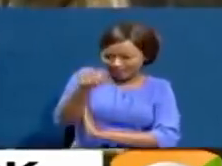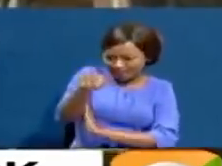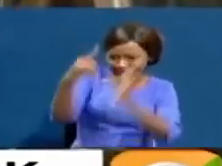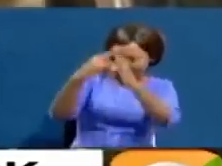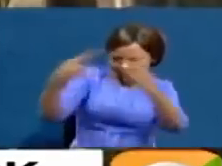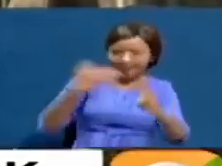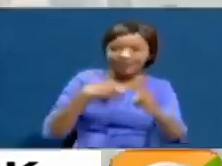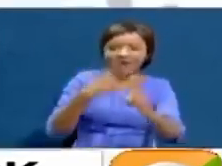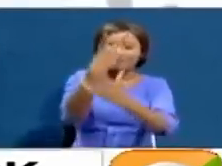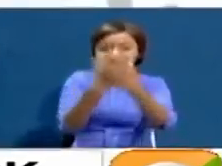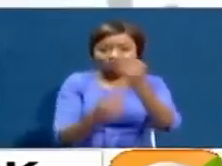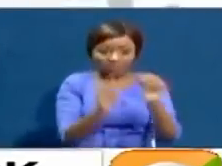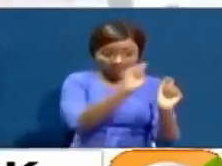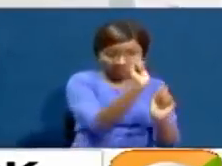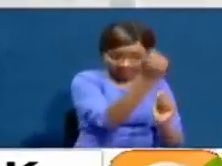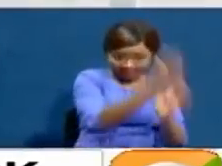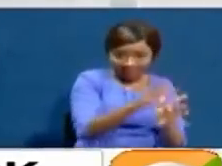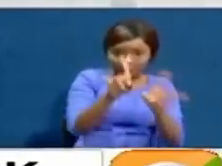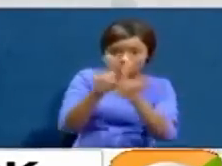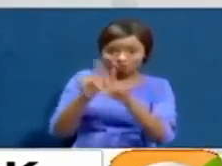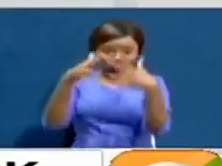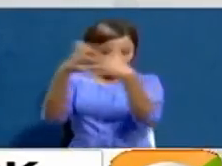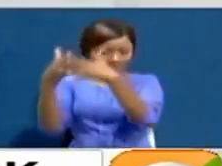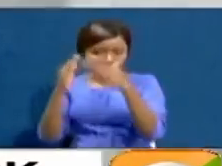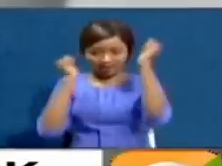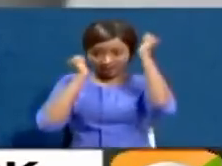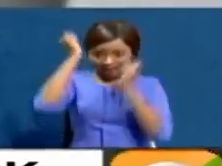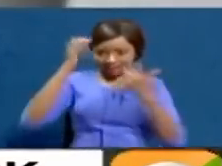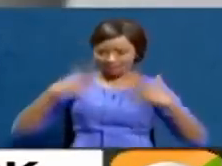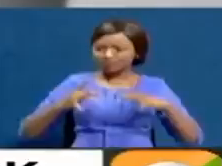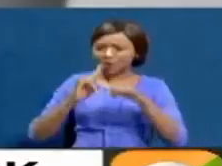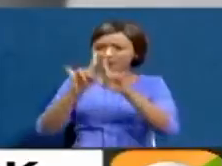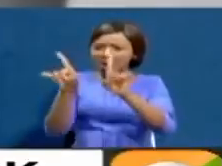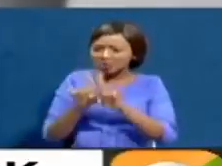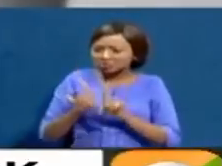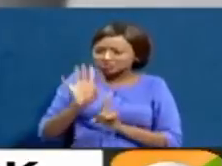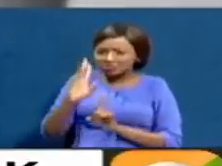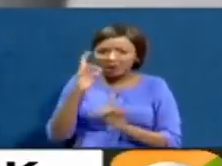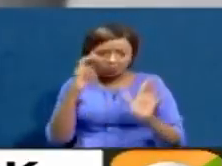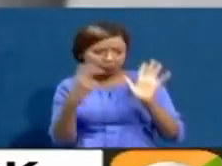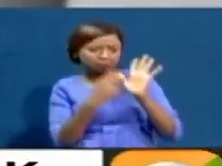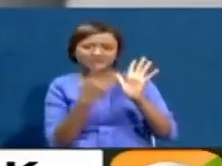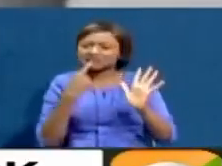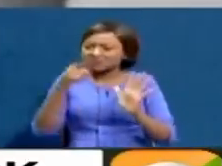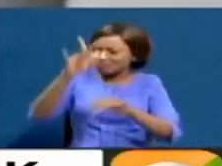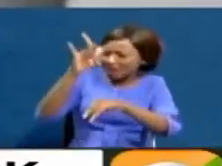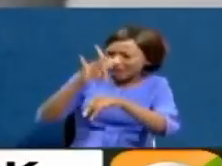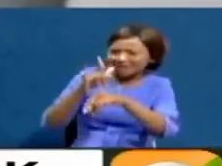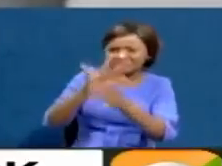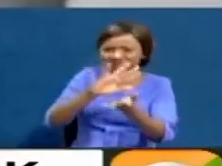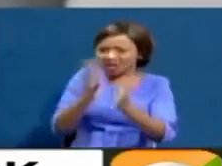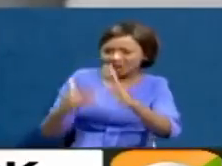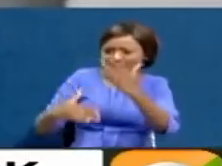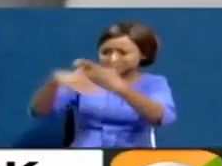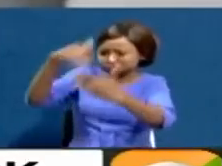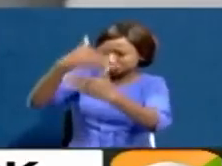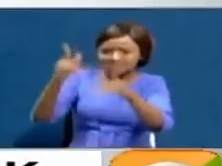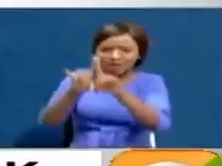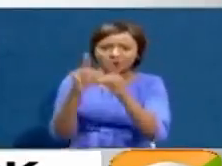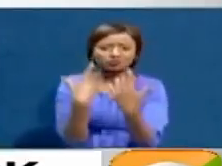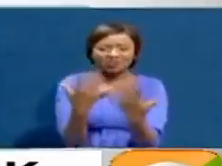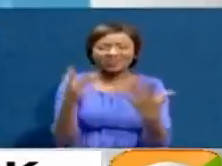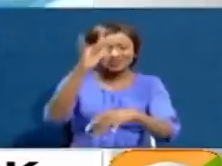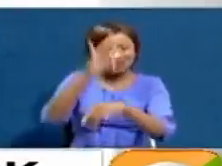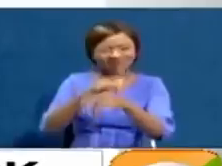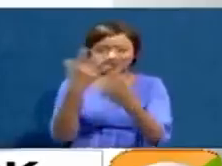American soldiers. The U.S. Africa Command acknowledged the attack and its damaging effect to infrastructure and equipment. The